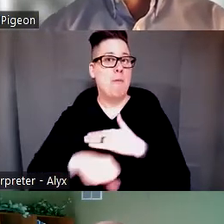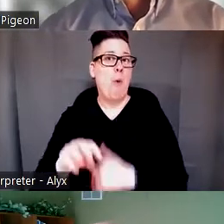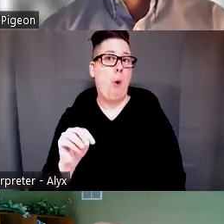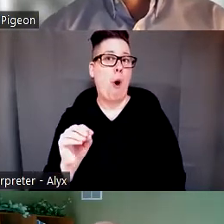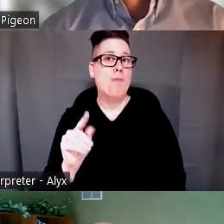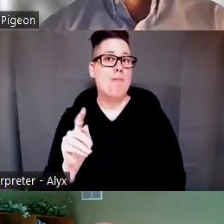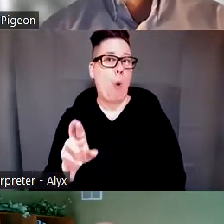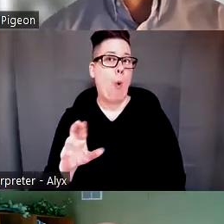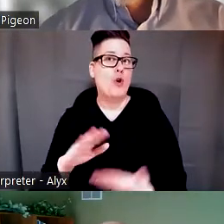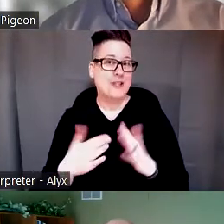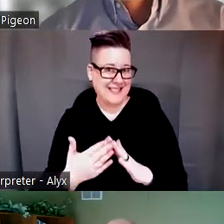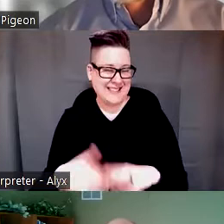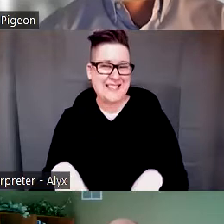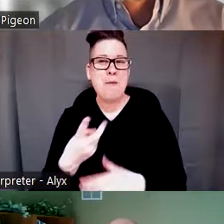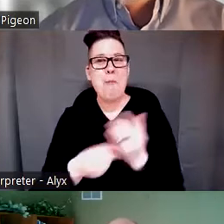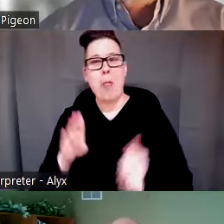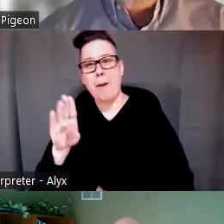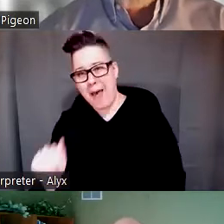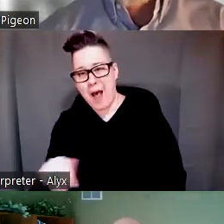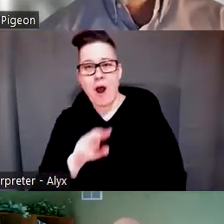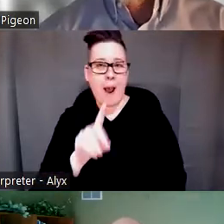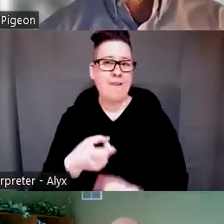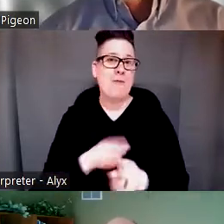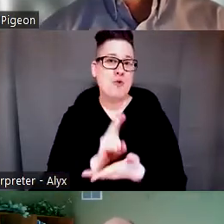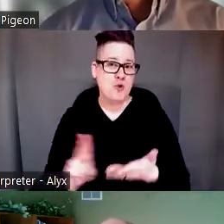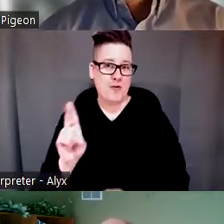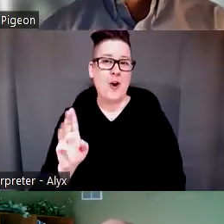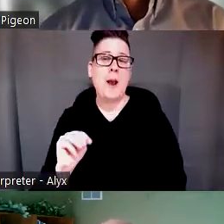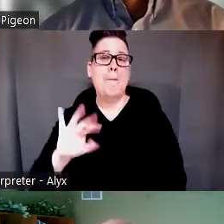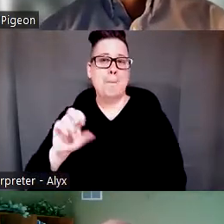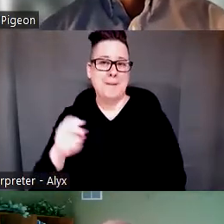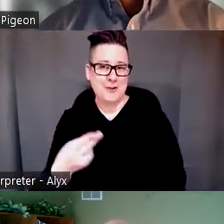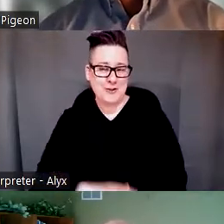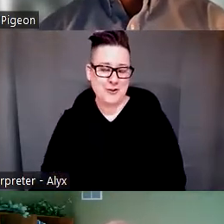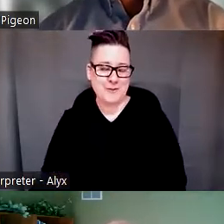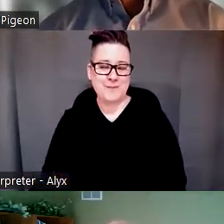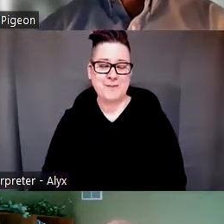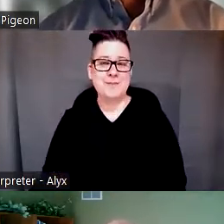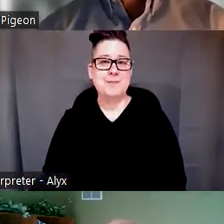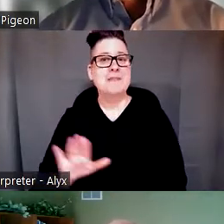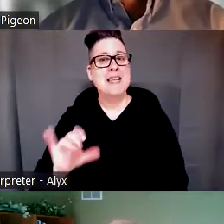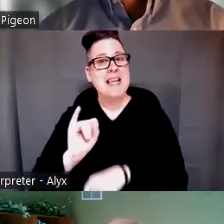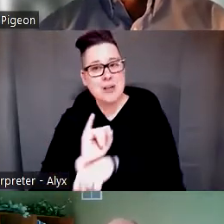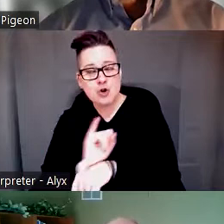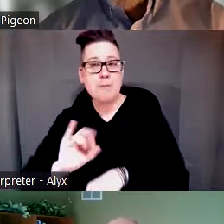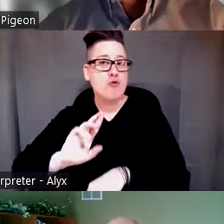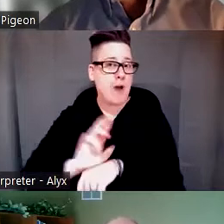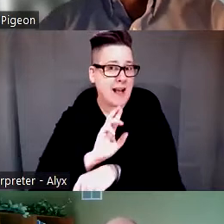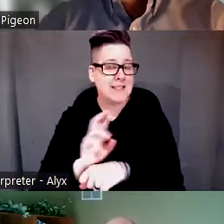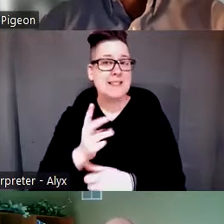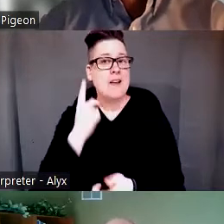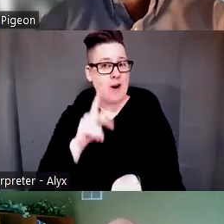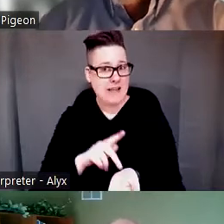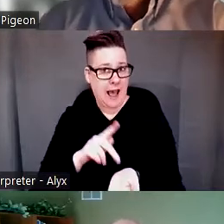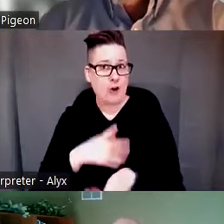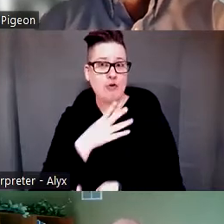Buysse received both his bachelor's and his MD from the University of Michigan. His internship and residency in psychiatry, as